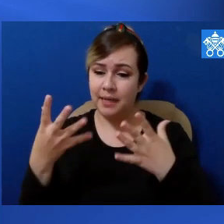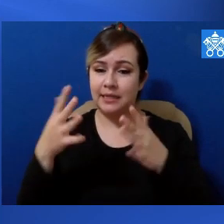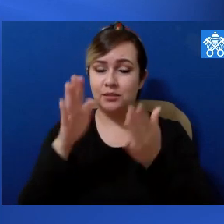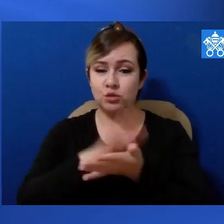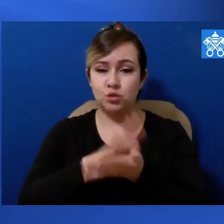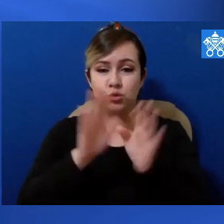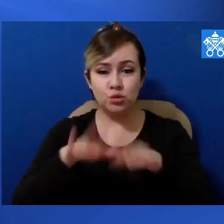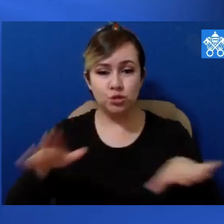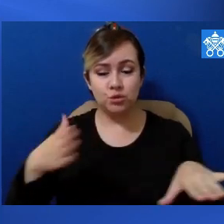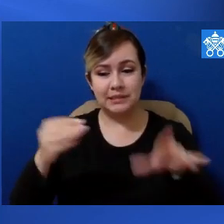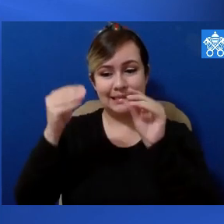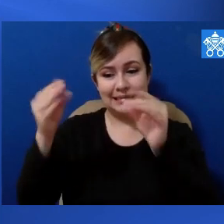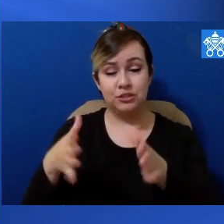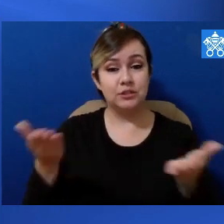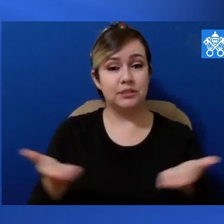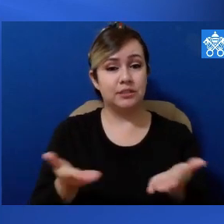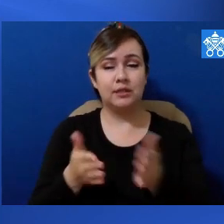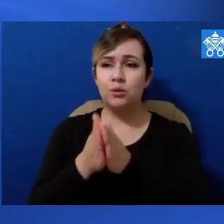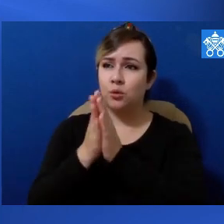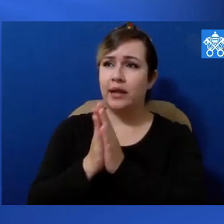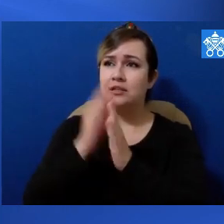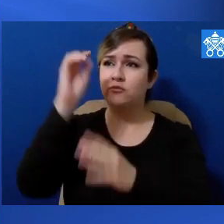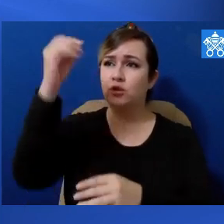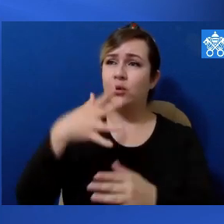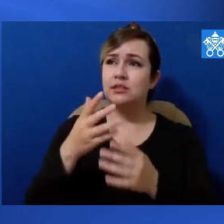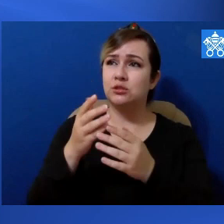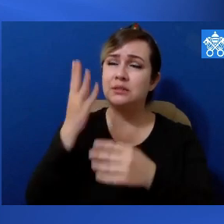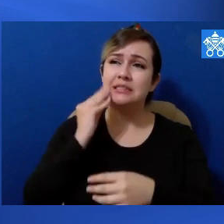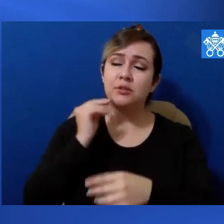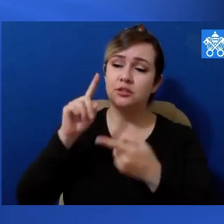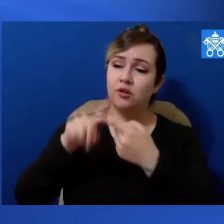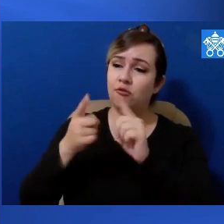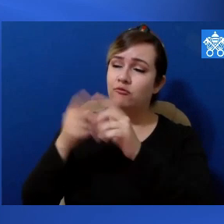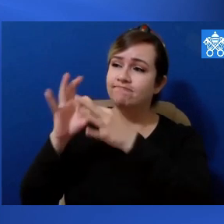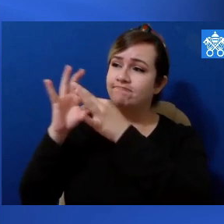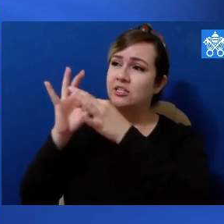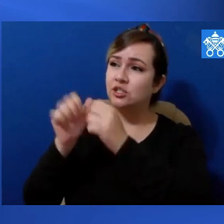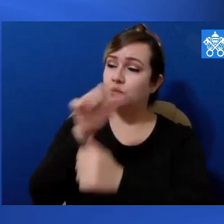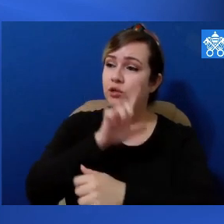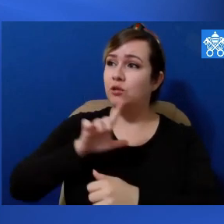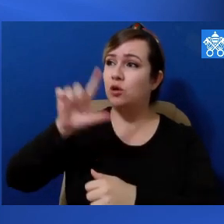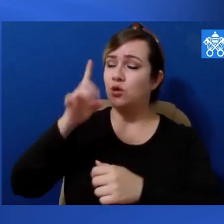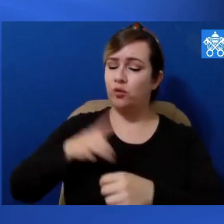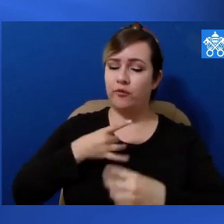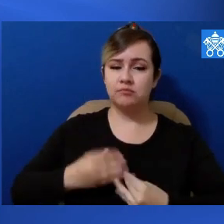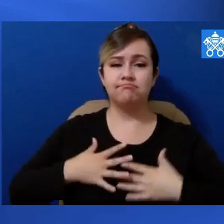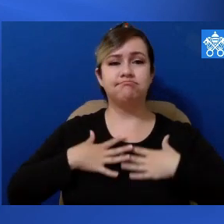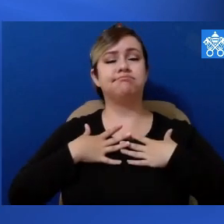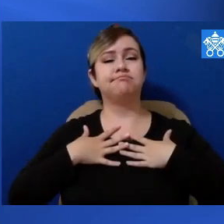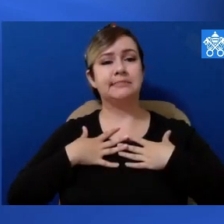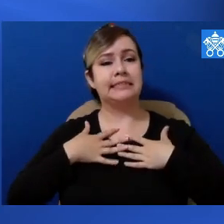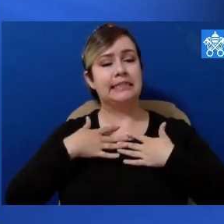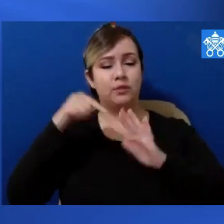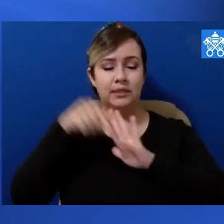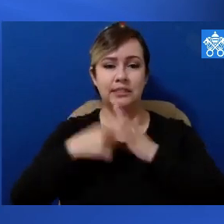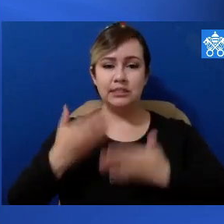their teachers present here today. We ask for the grace to experience friendship with the Lord, who fills us with the deep joy we all